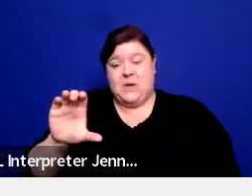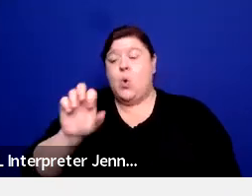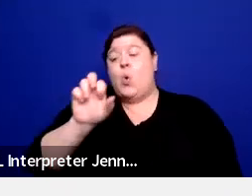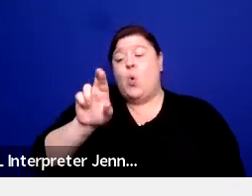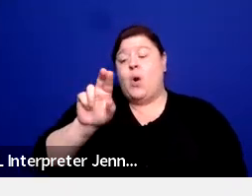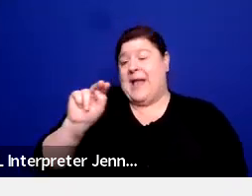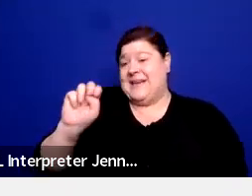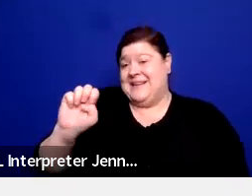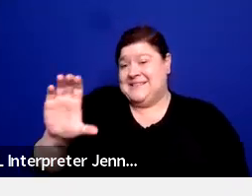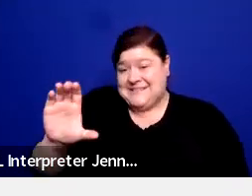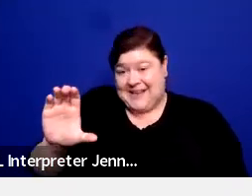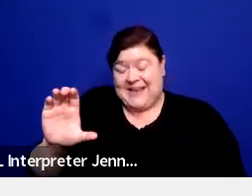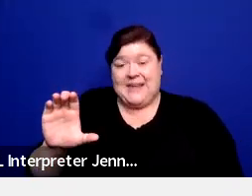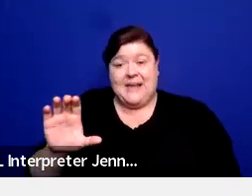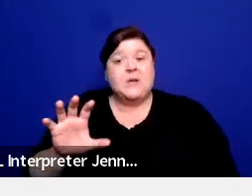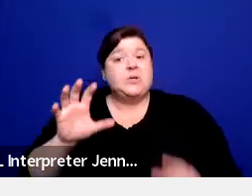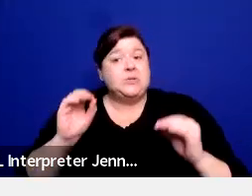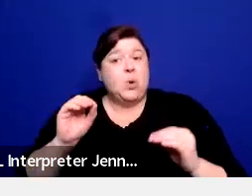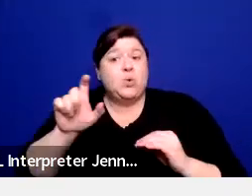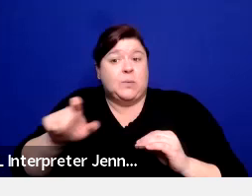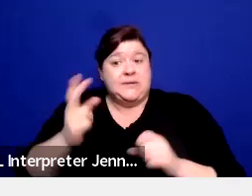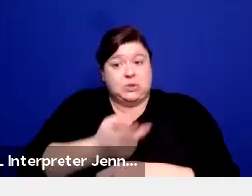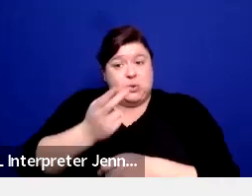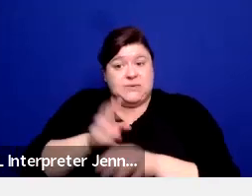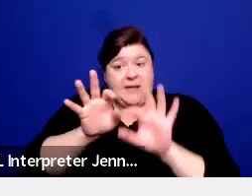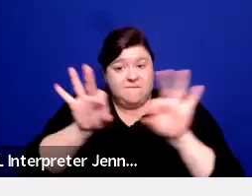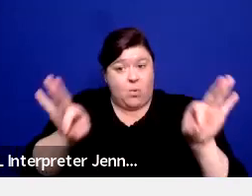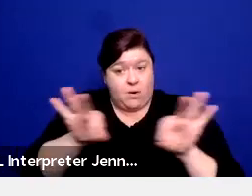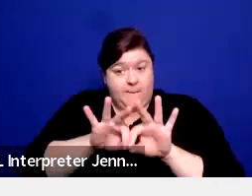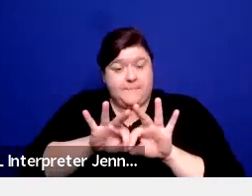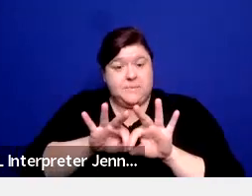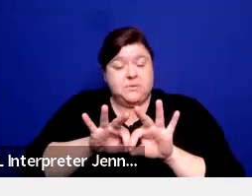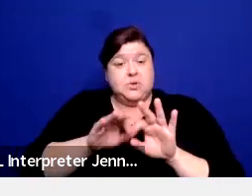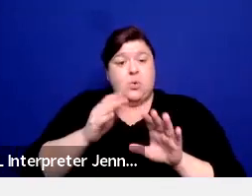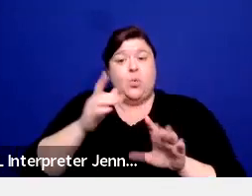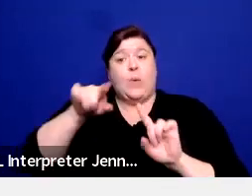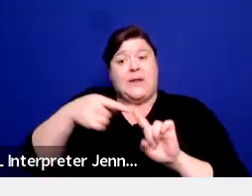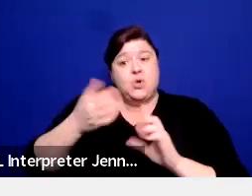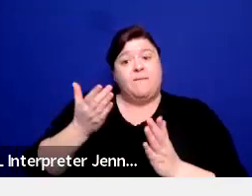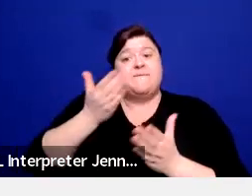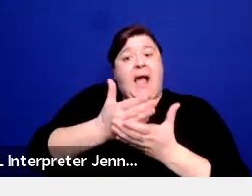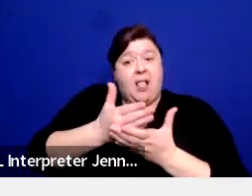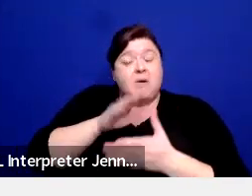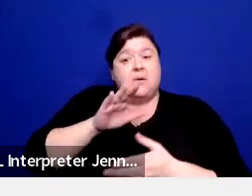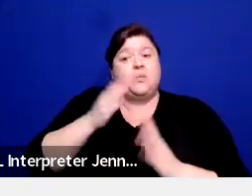NEC forms. And so you will need to use that form to file your taxes.